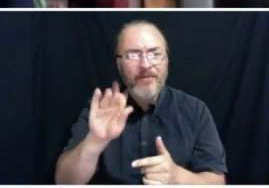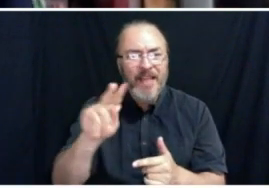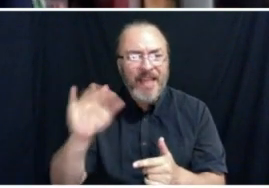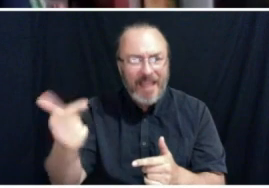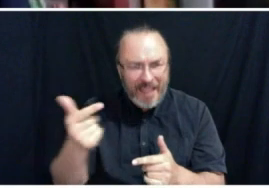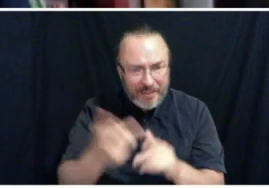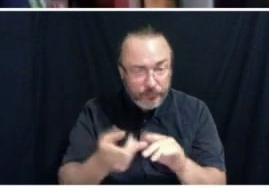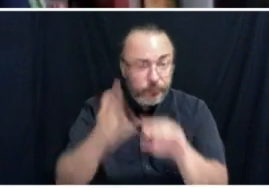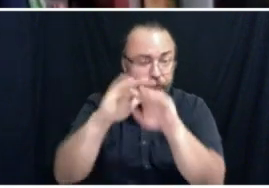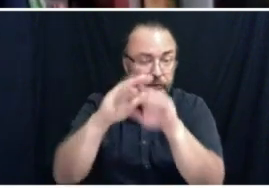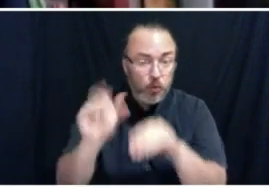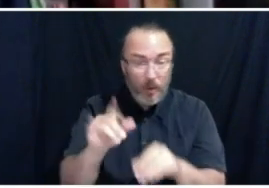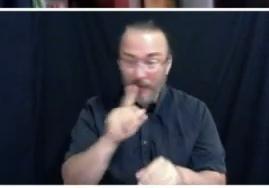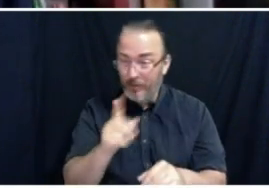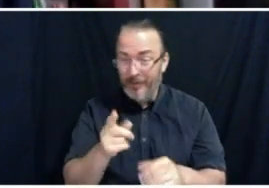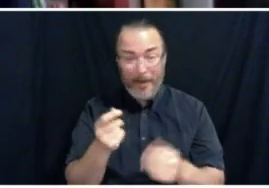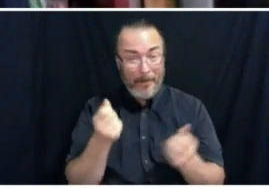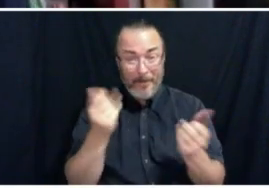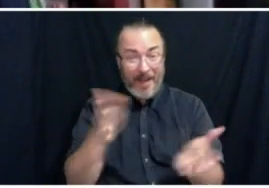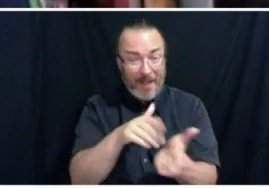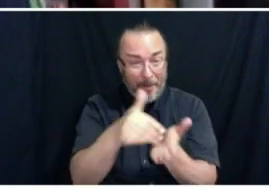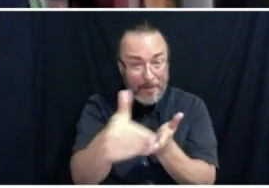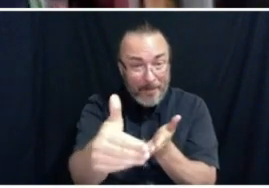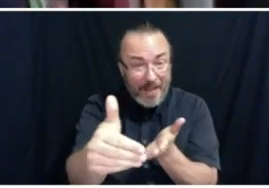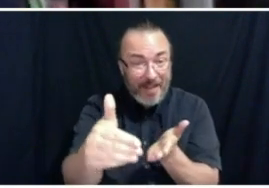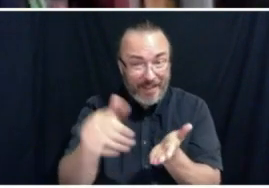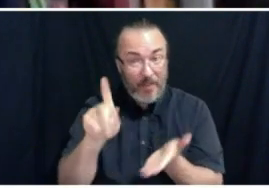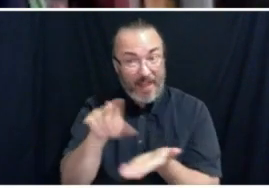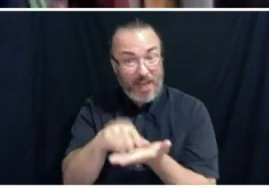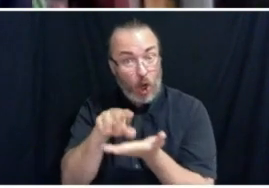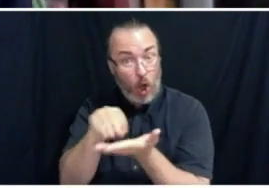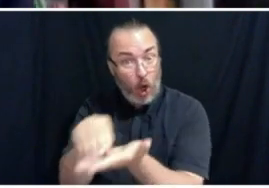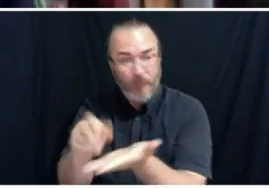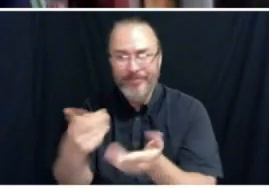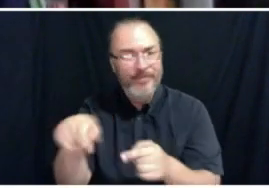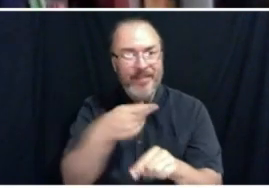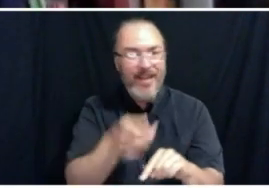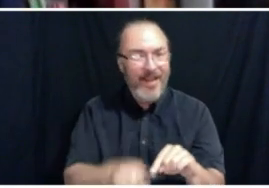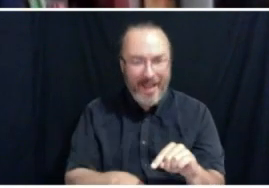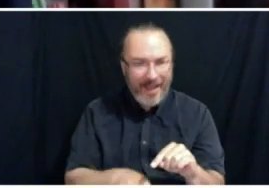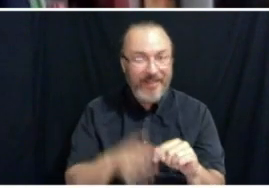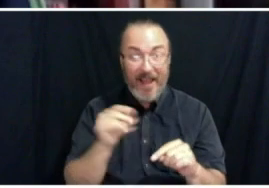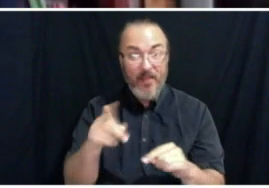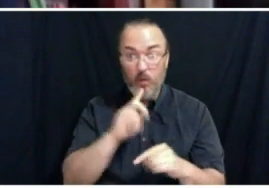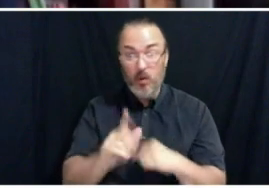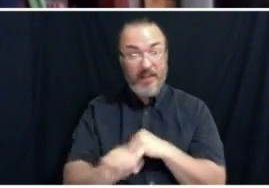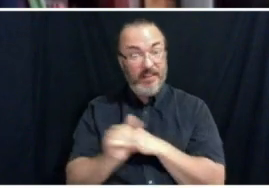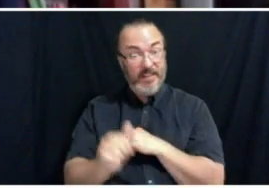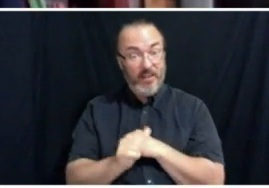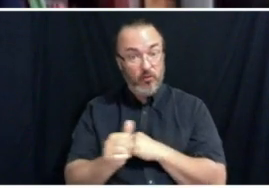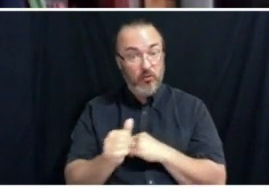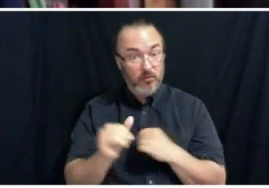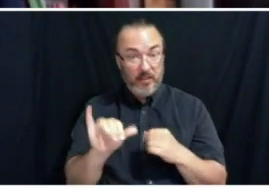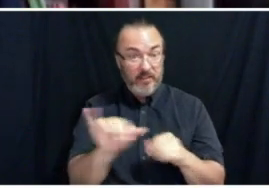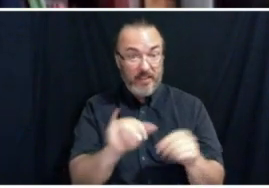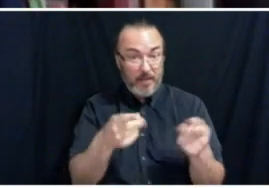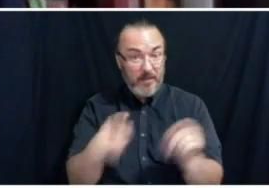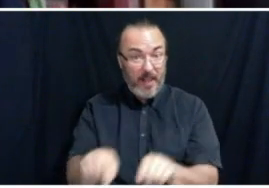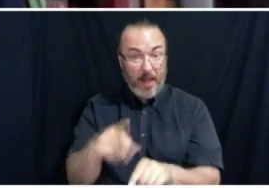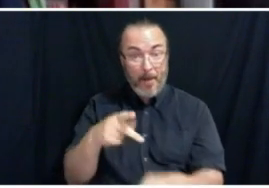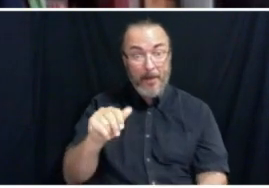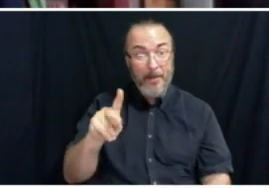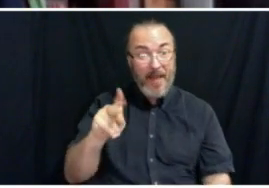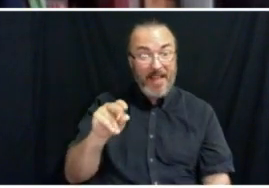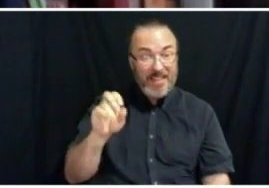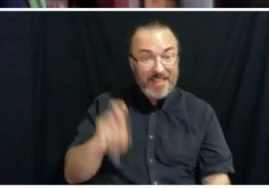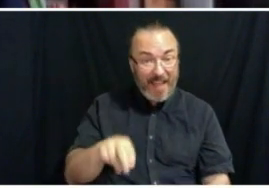millions of children who need learning most, unable to learn, and who are in danger, as happened in Pakistan with the earthquake in